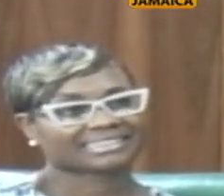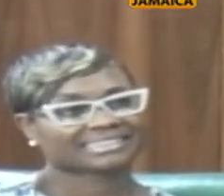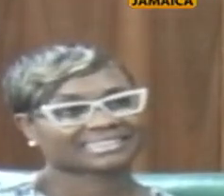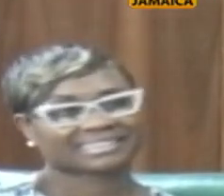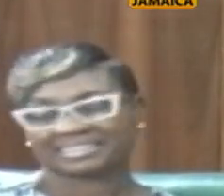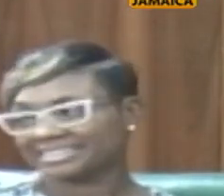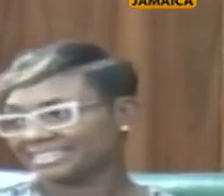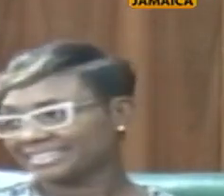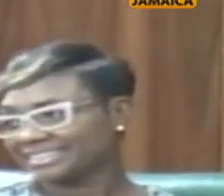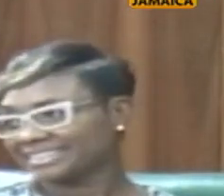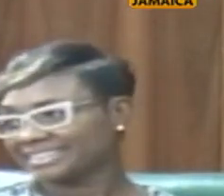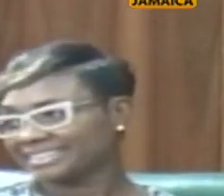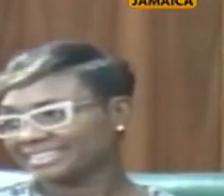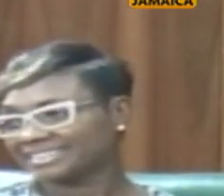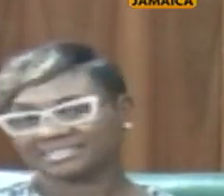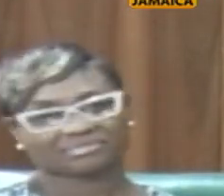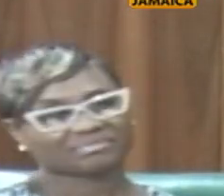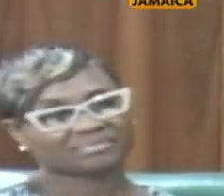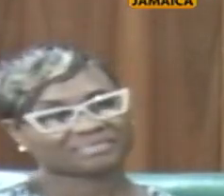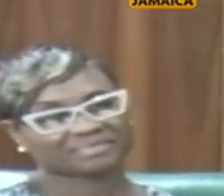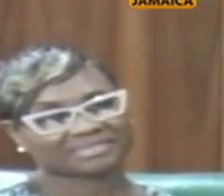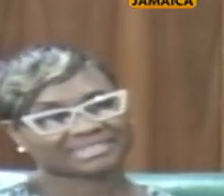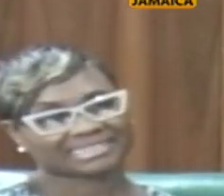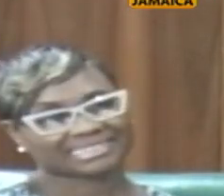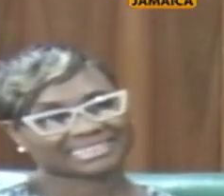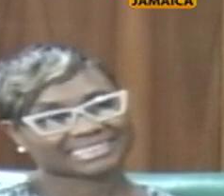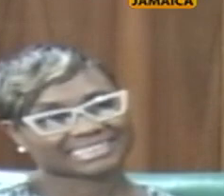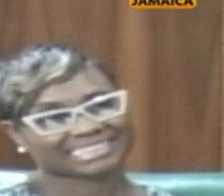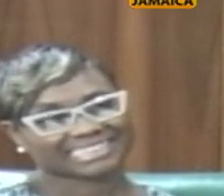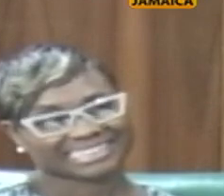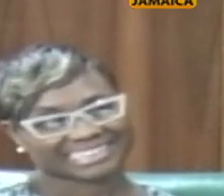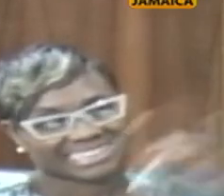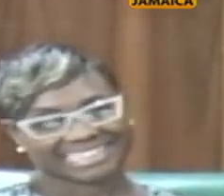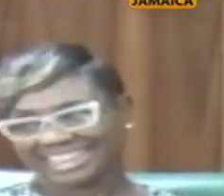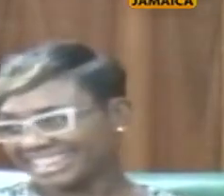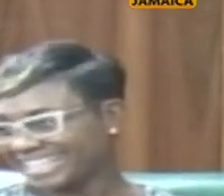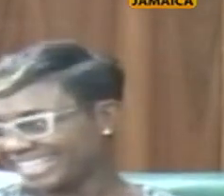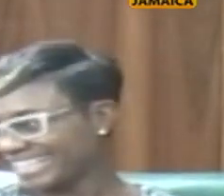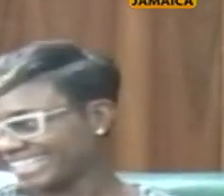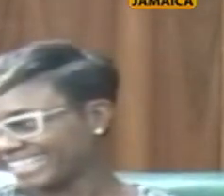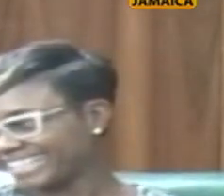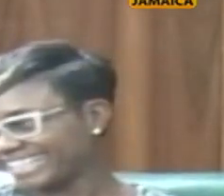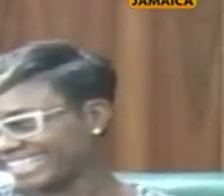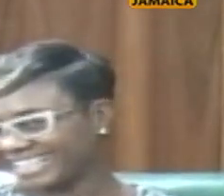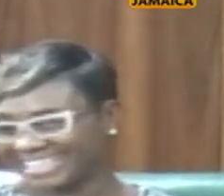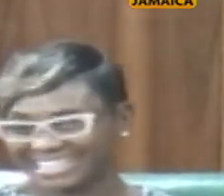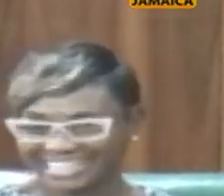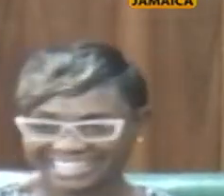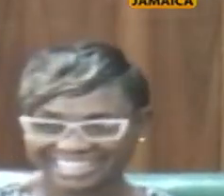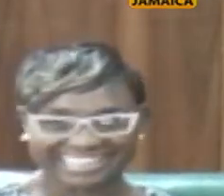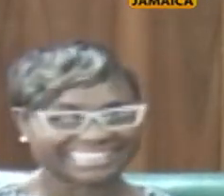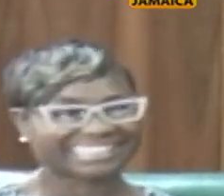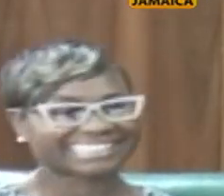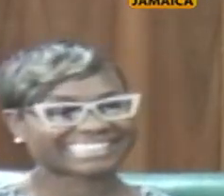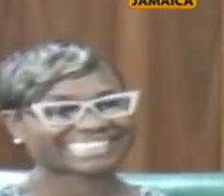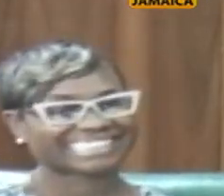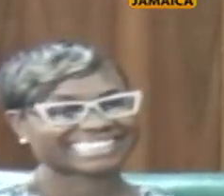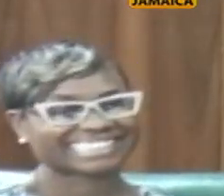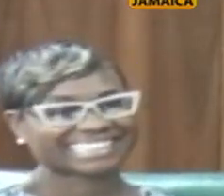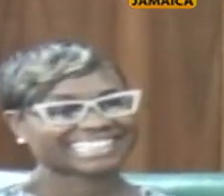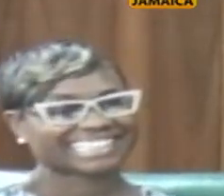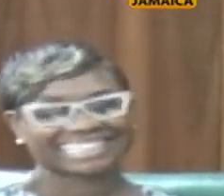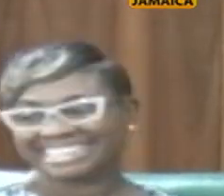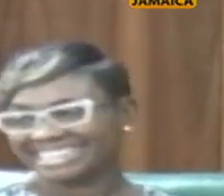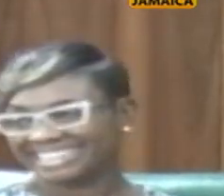yes, we start, but then the former Minister of Finance did not support or approve it. But I'm happy to see.